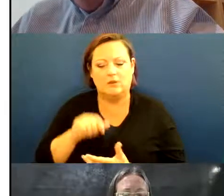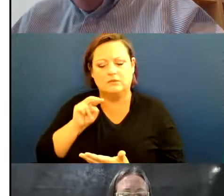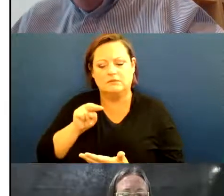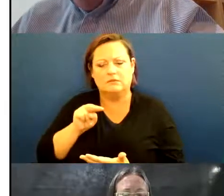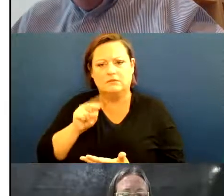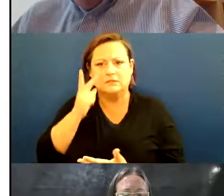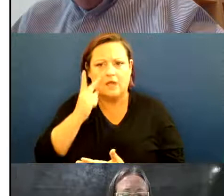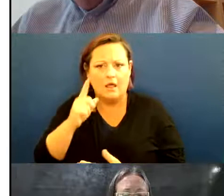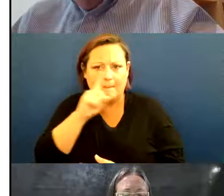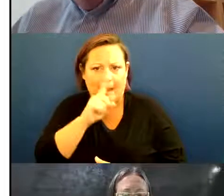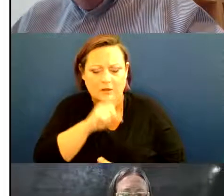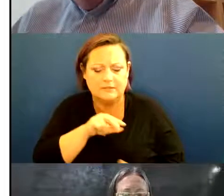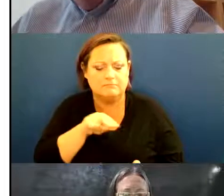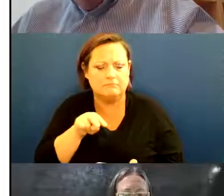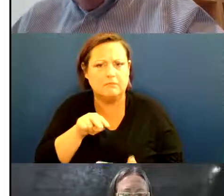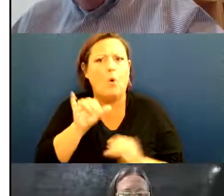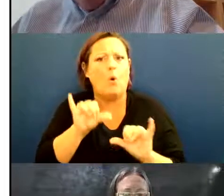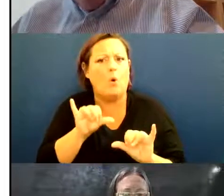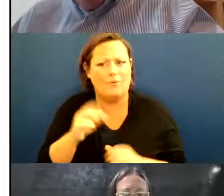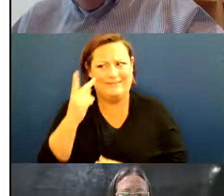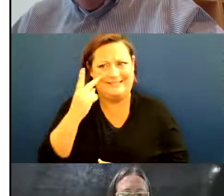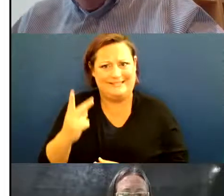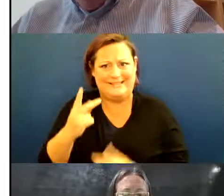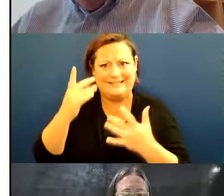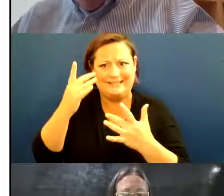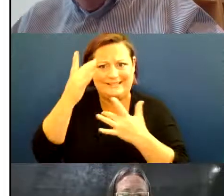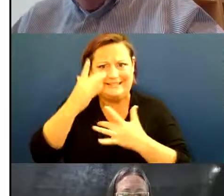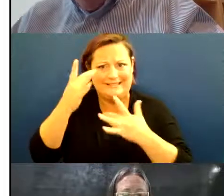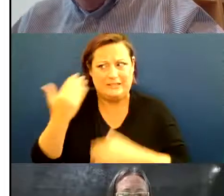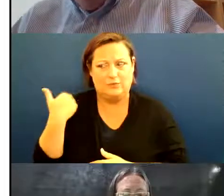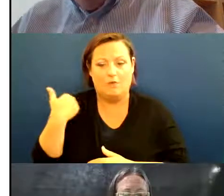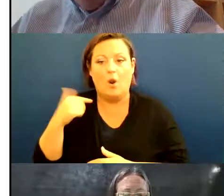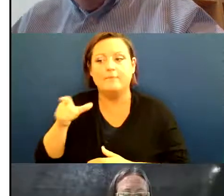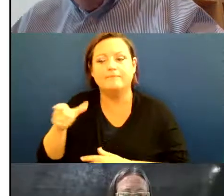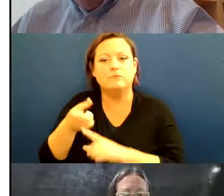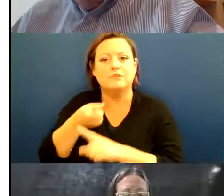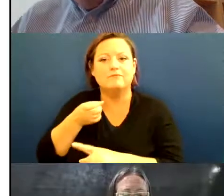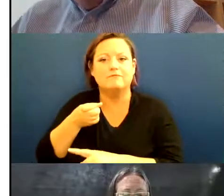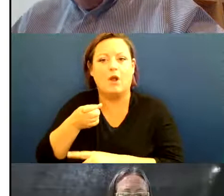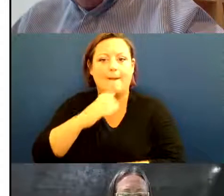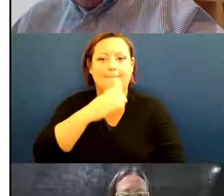before." So Daniel was from Switzerland. He contacted his mentor there.